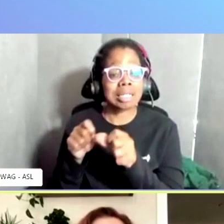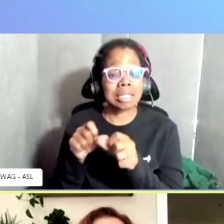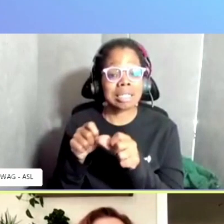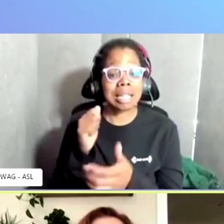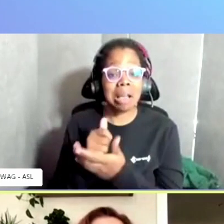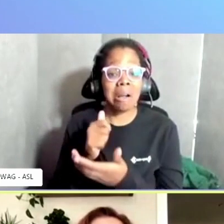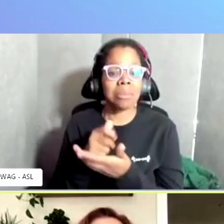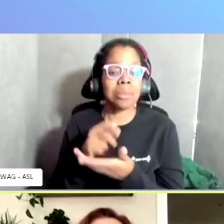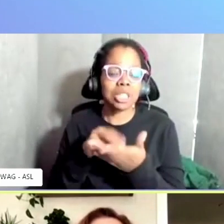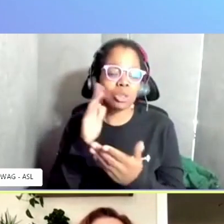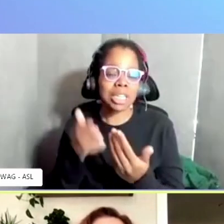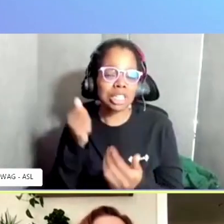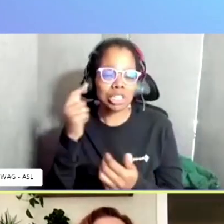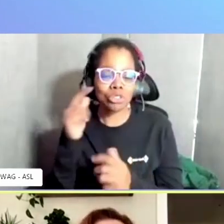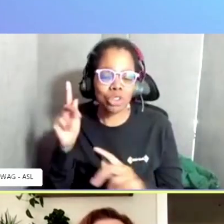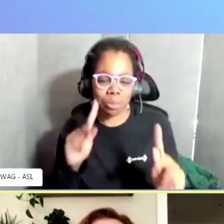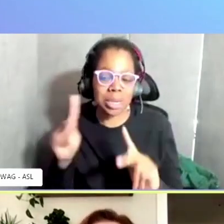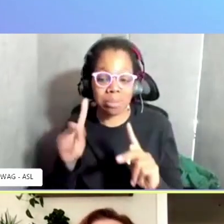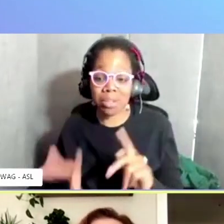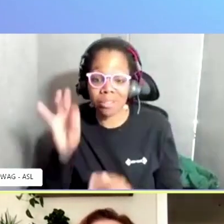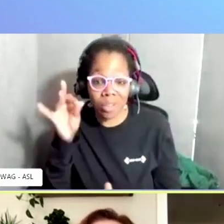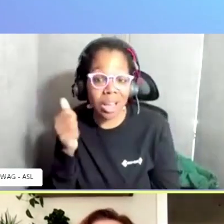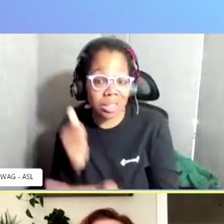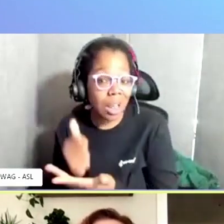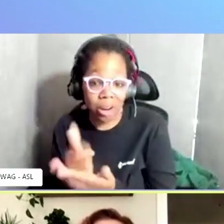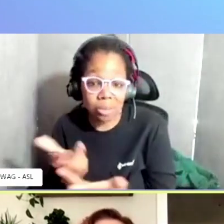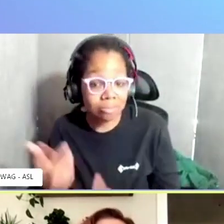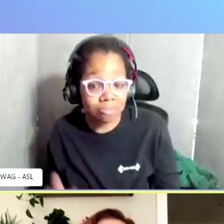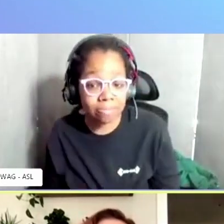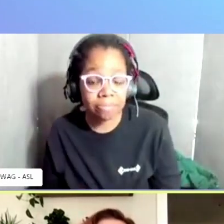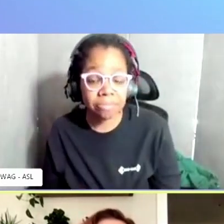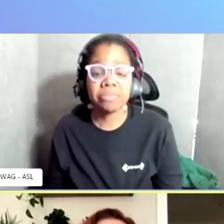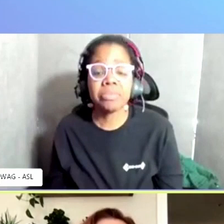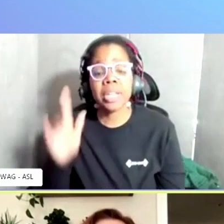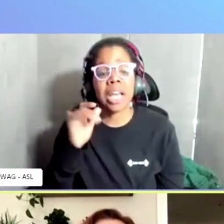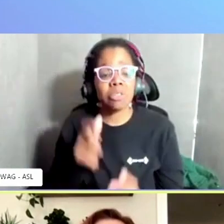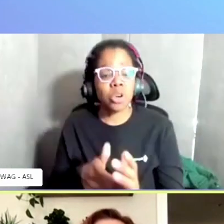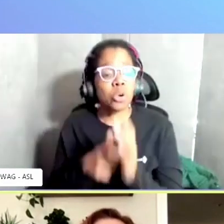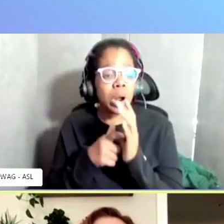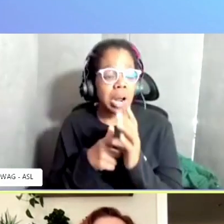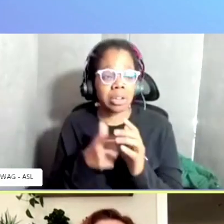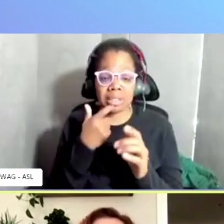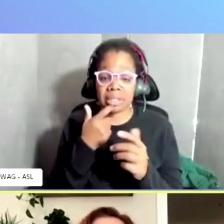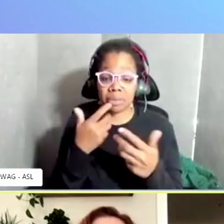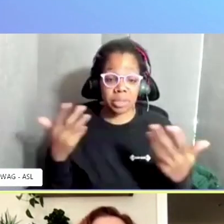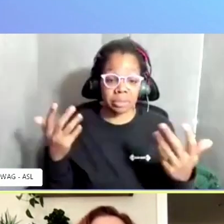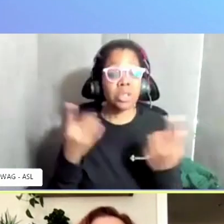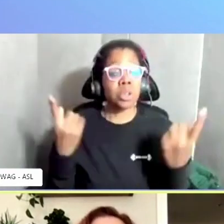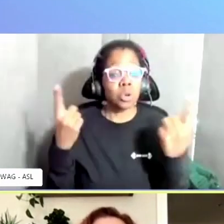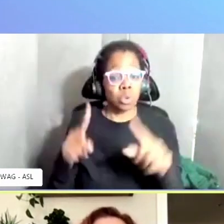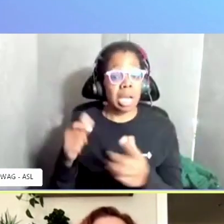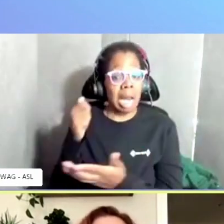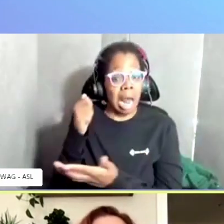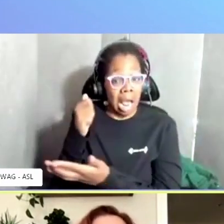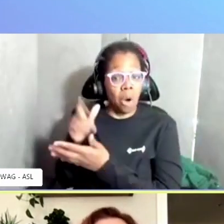it easier for people to find the help that they need. This requirement states that when a help feature